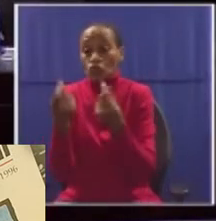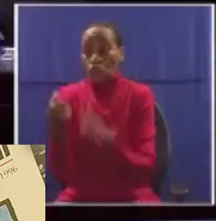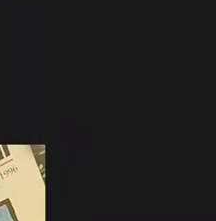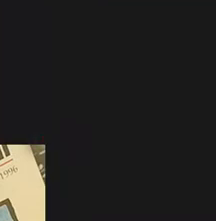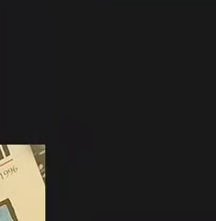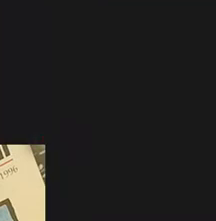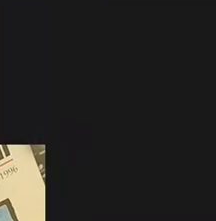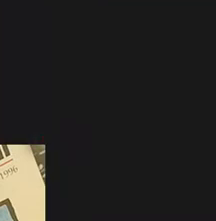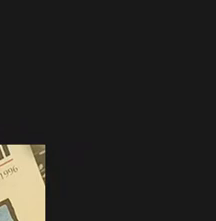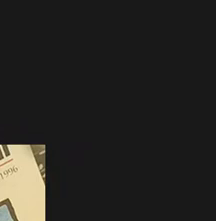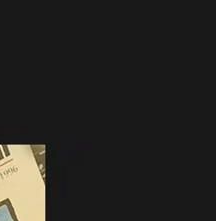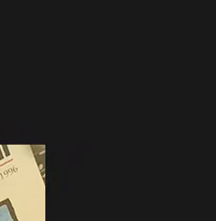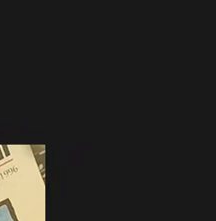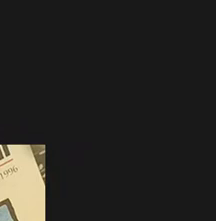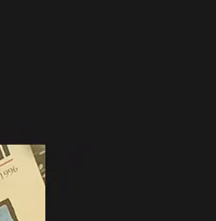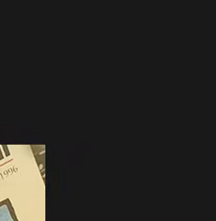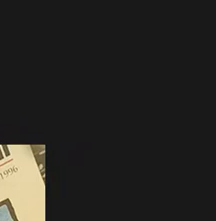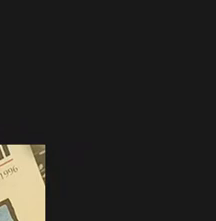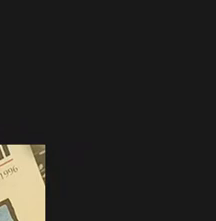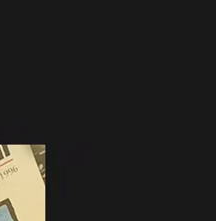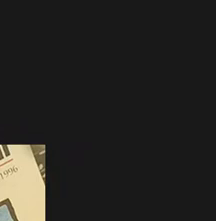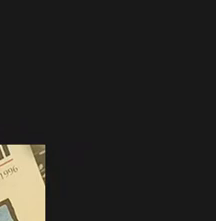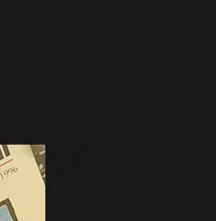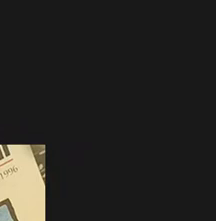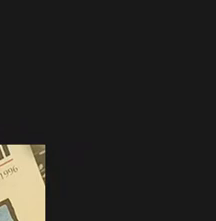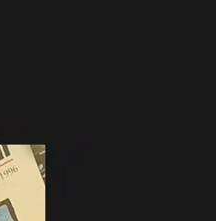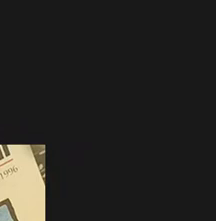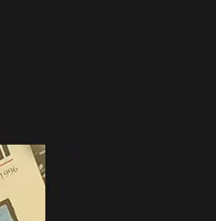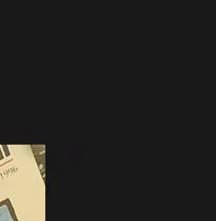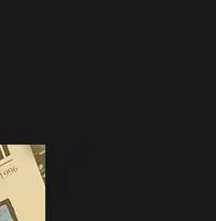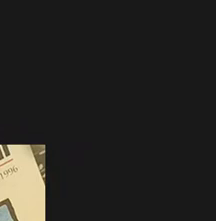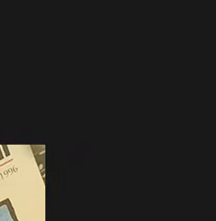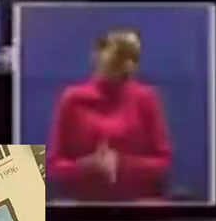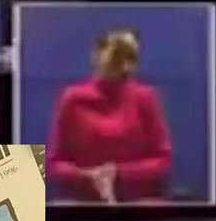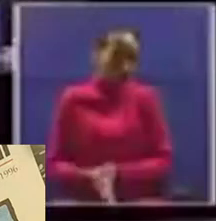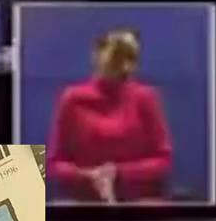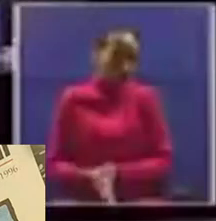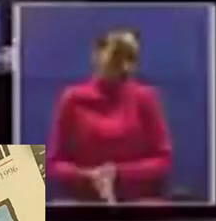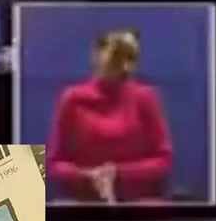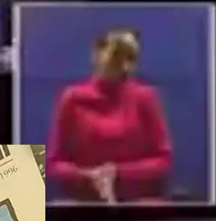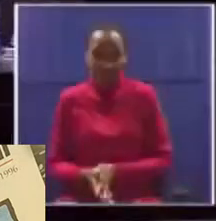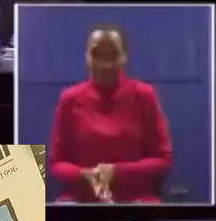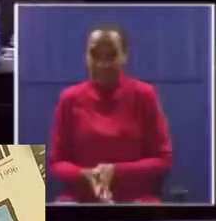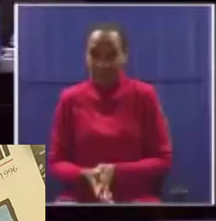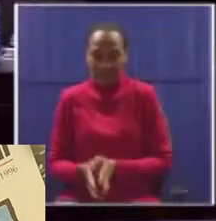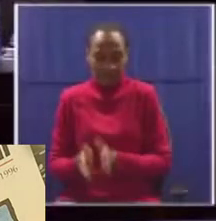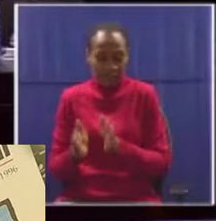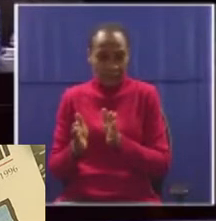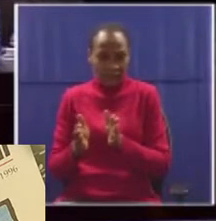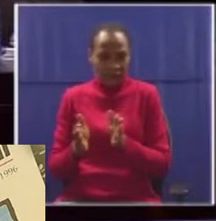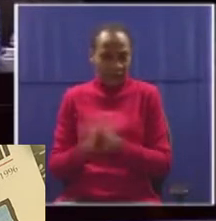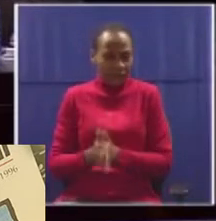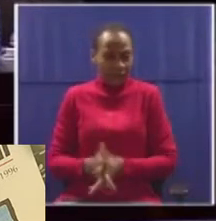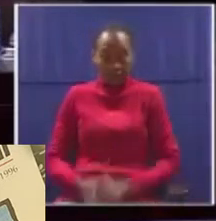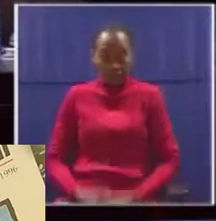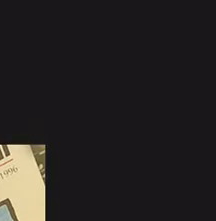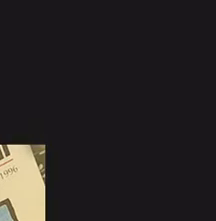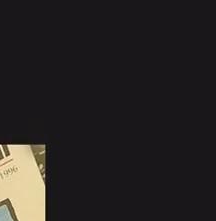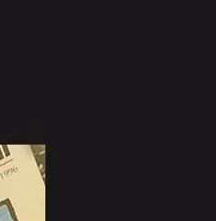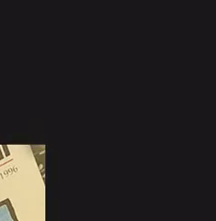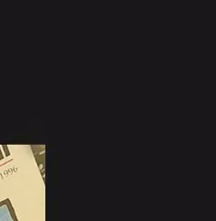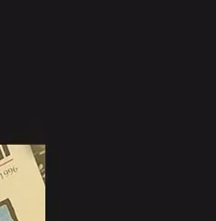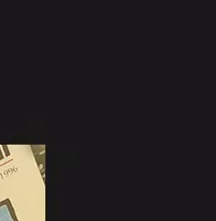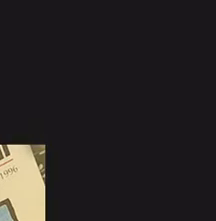successfully I think we we're missing each other a little bit of members we know our law enforcement agencies